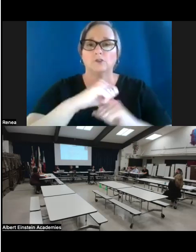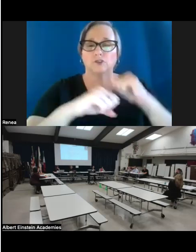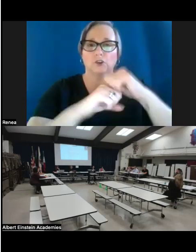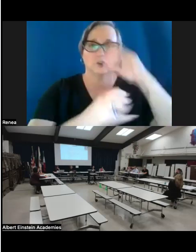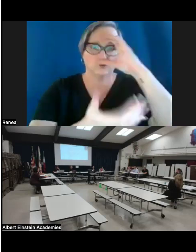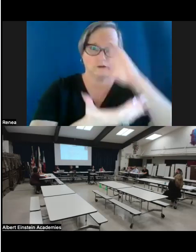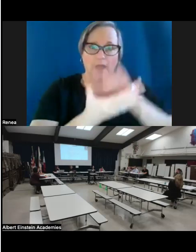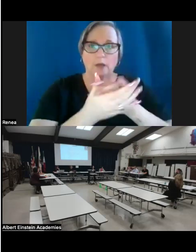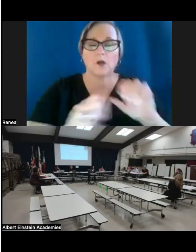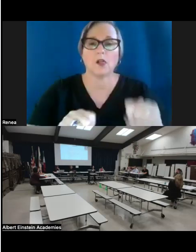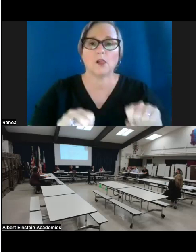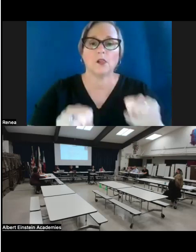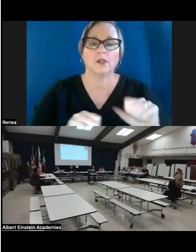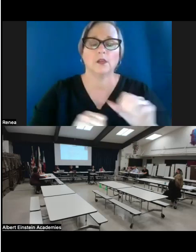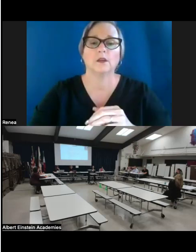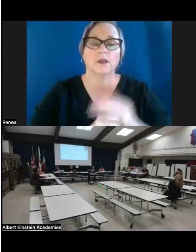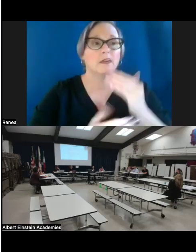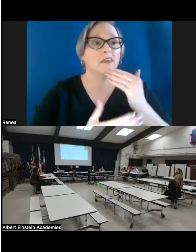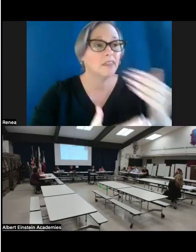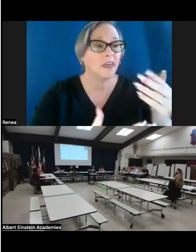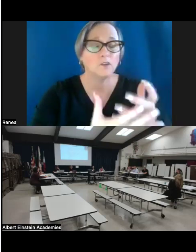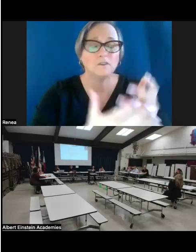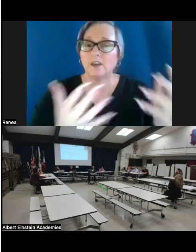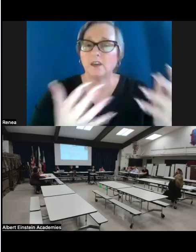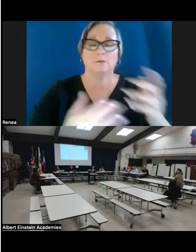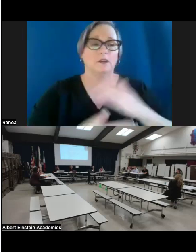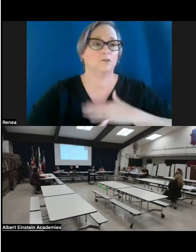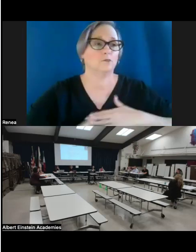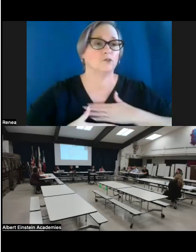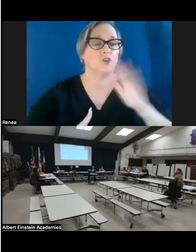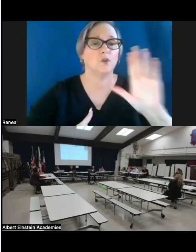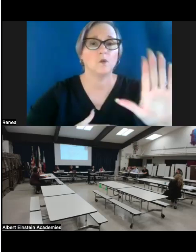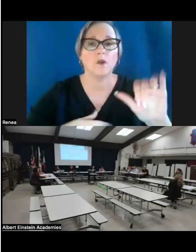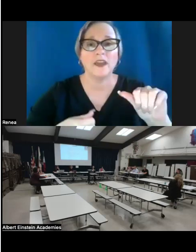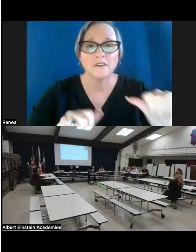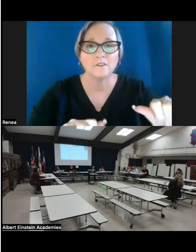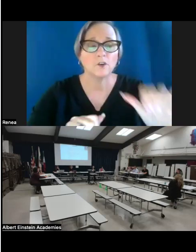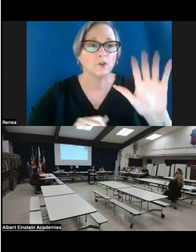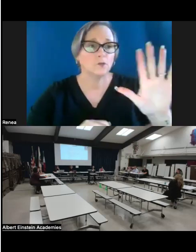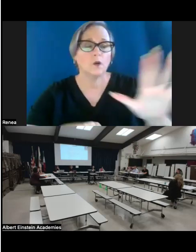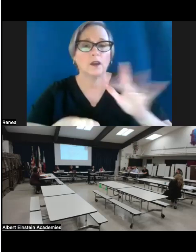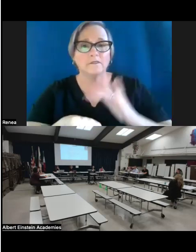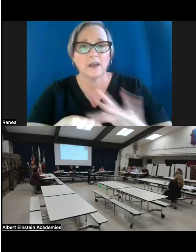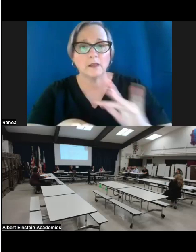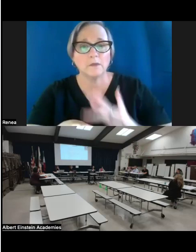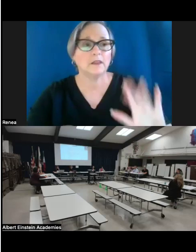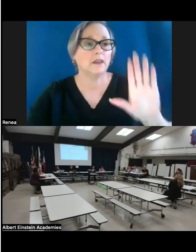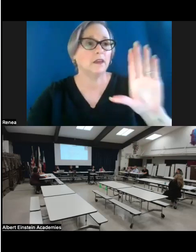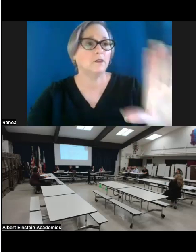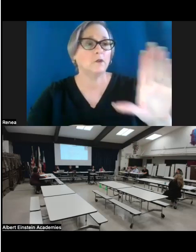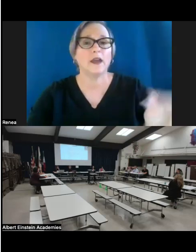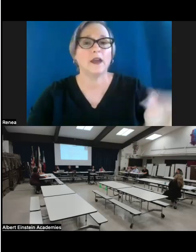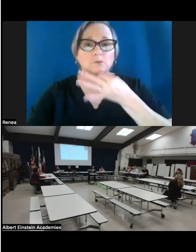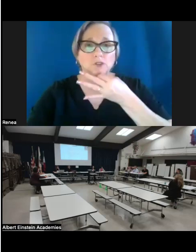you very much. And I appreciate all your efforts and your availability and your expertise and your candor. So thank you so much.